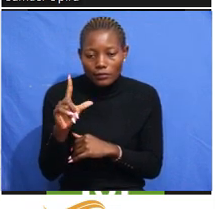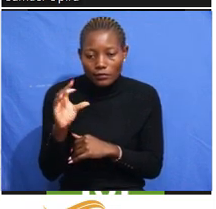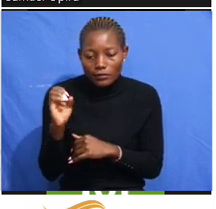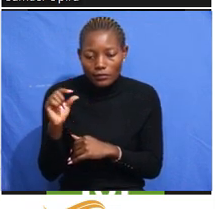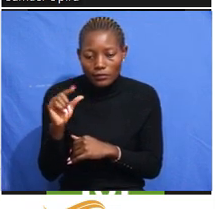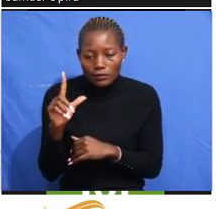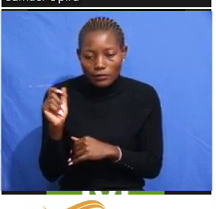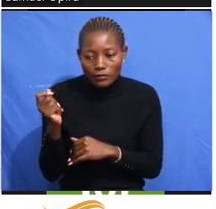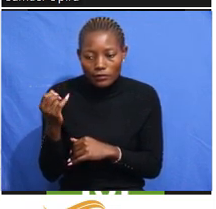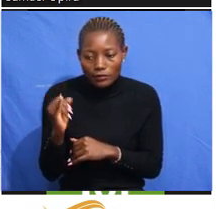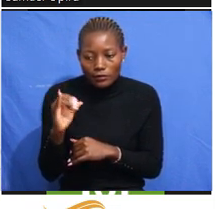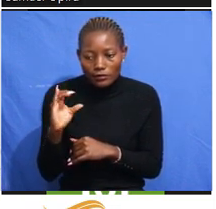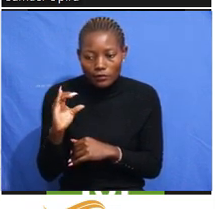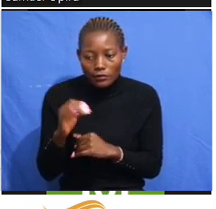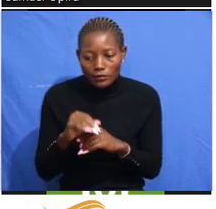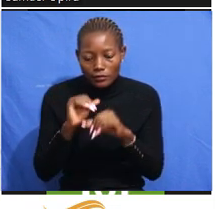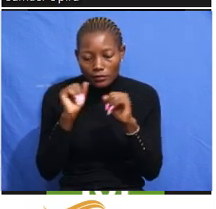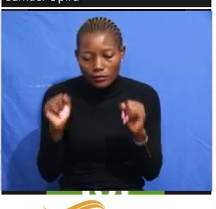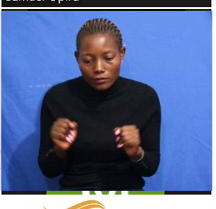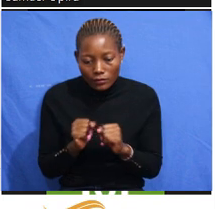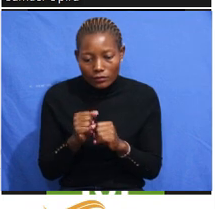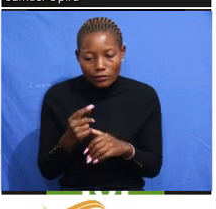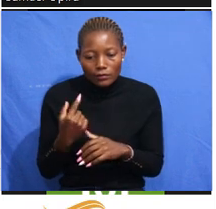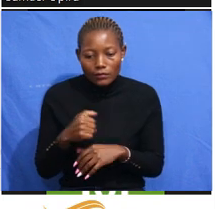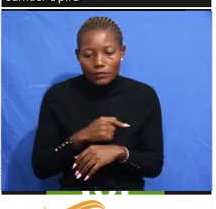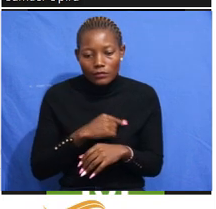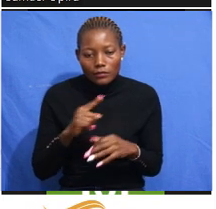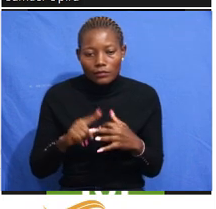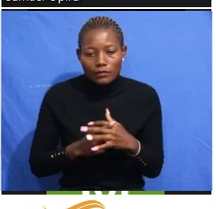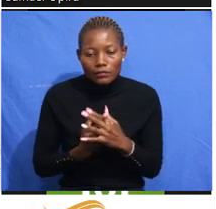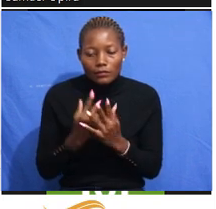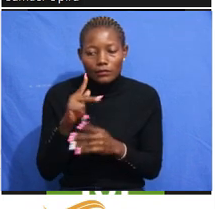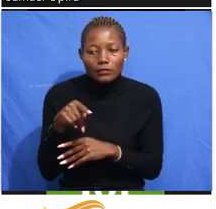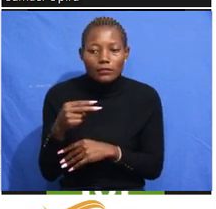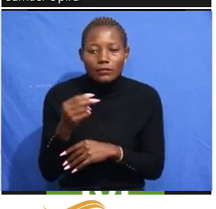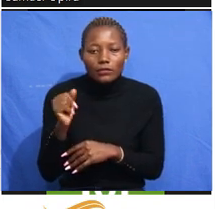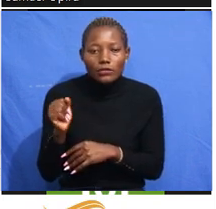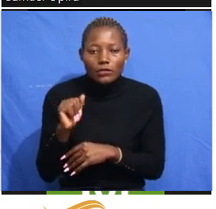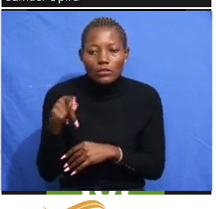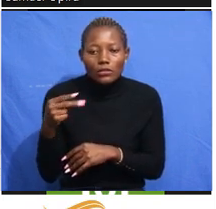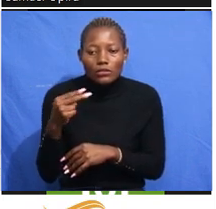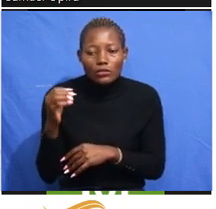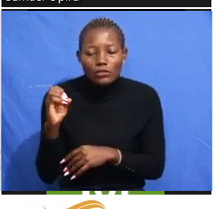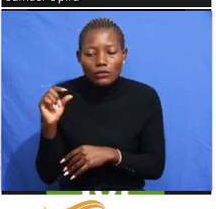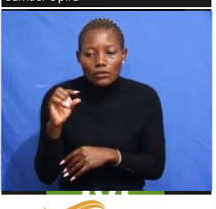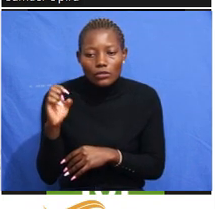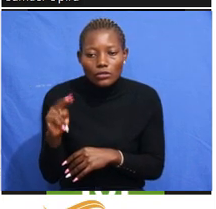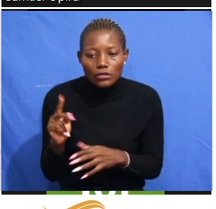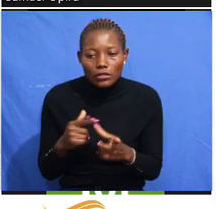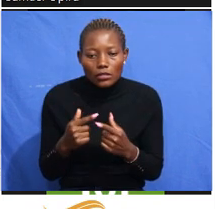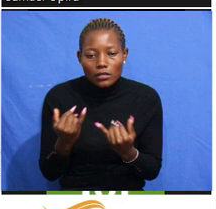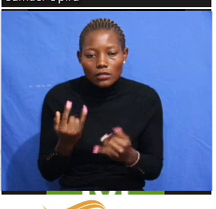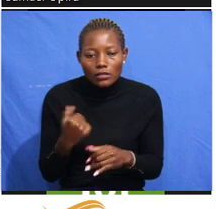system that now is anaerobic. So we start off with the phosphagen system, then we now go to the